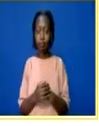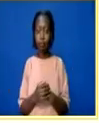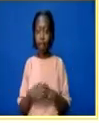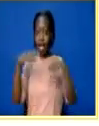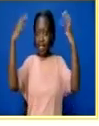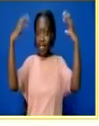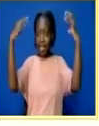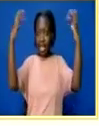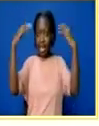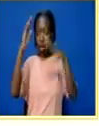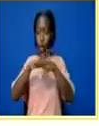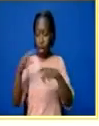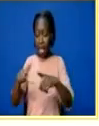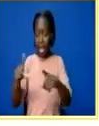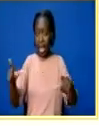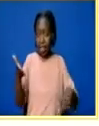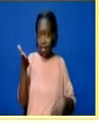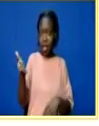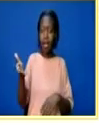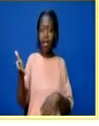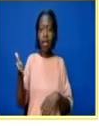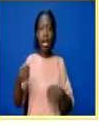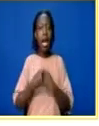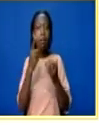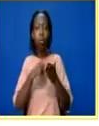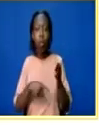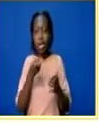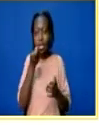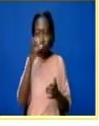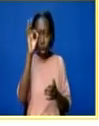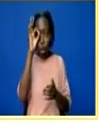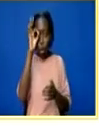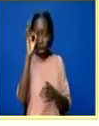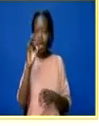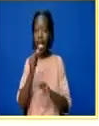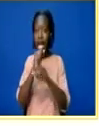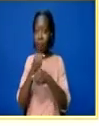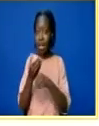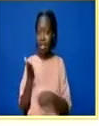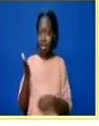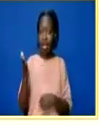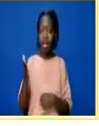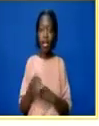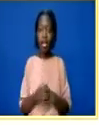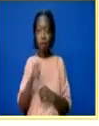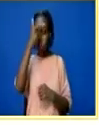ground. Once they hit the ground, tiny holes are made. Yes. And since the hole is not moving,